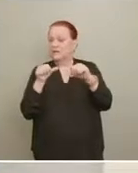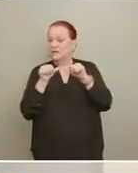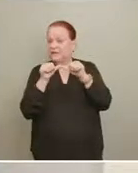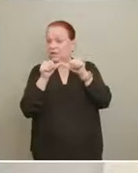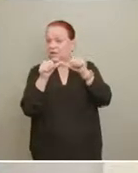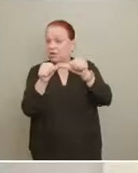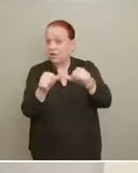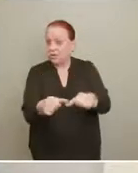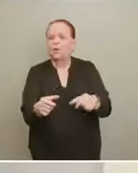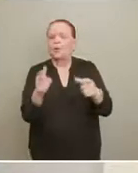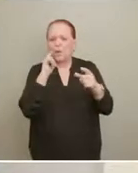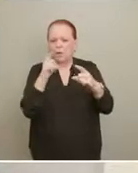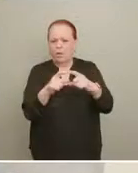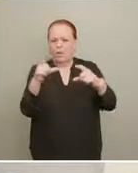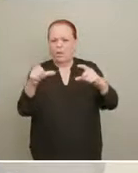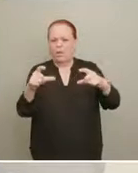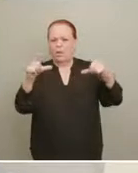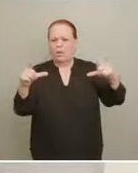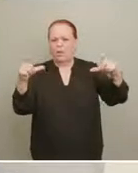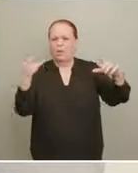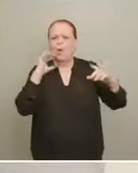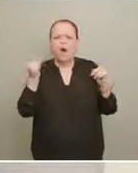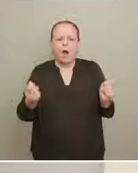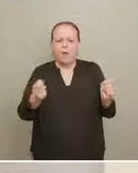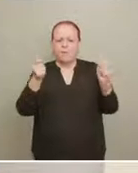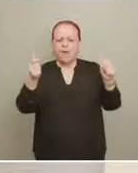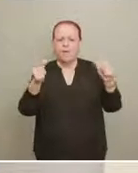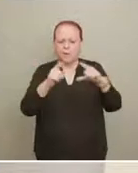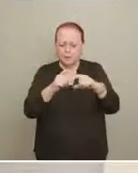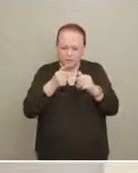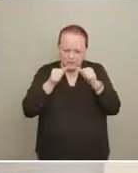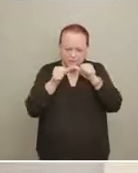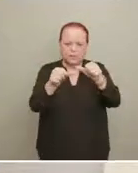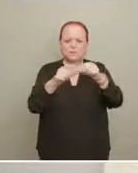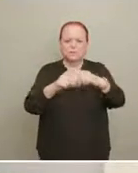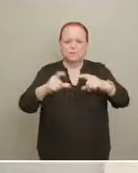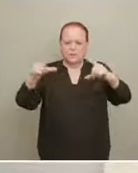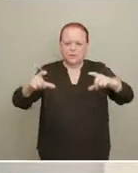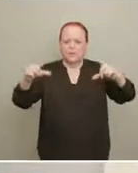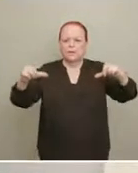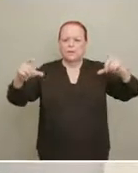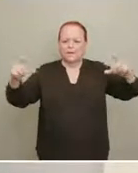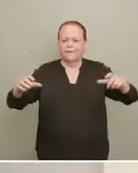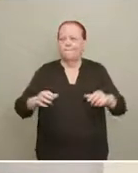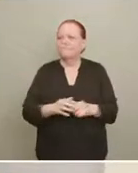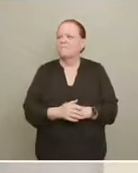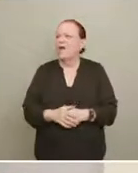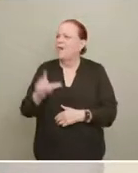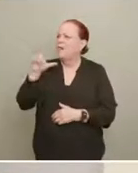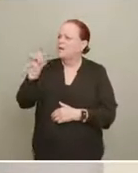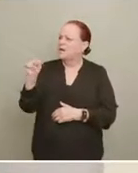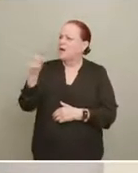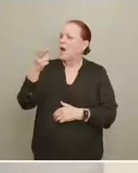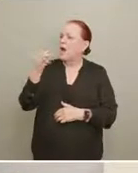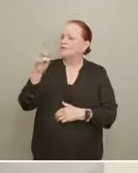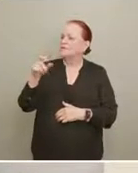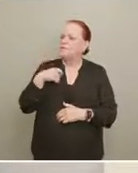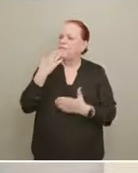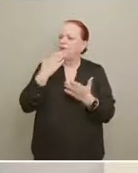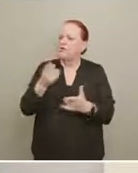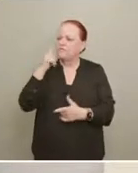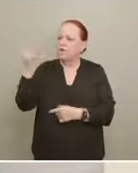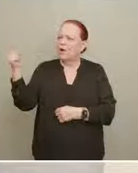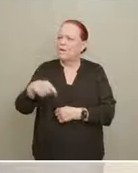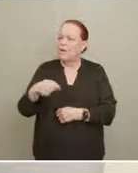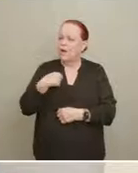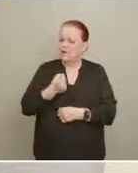an automatic expansion of the services. Exactly. All right. Lieutenant Hines, I'd like to thank you for coming in today. I understand this is your